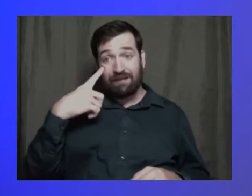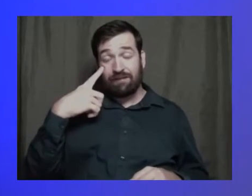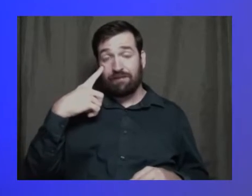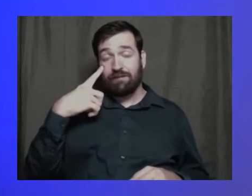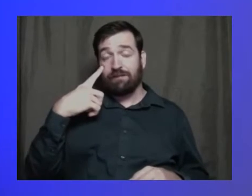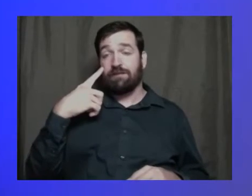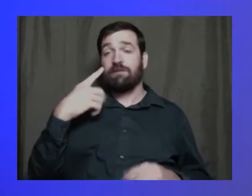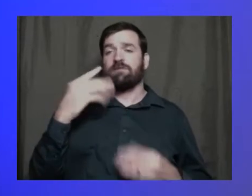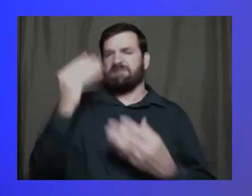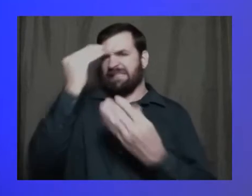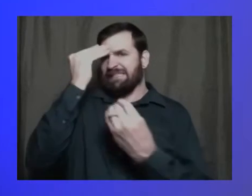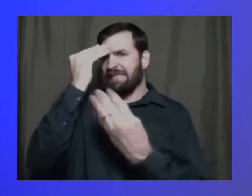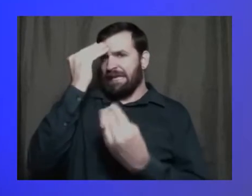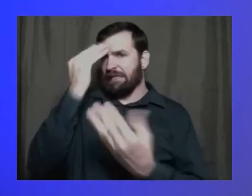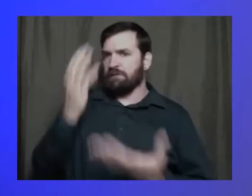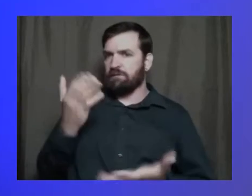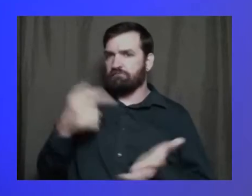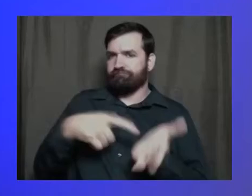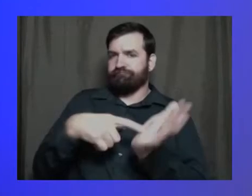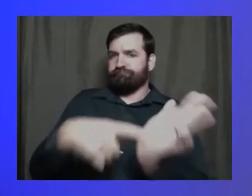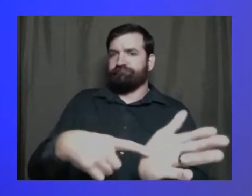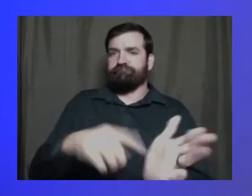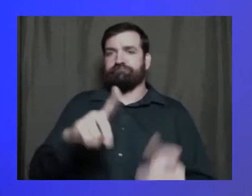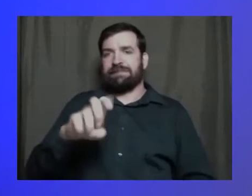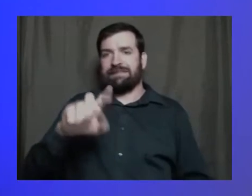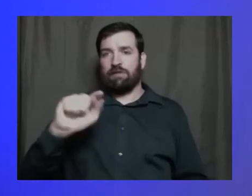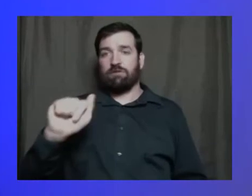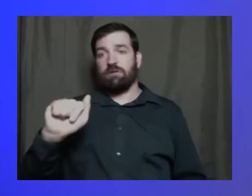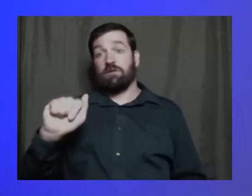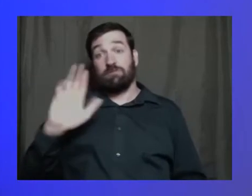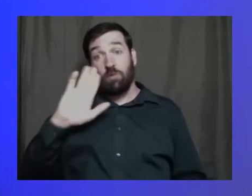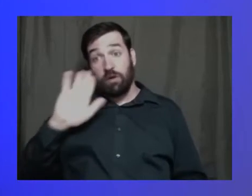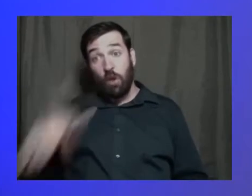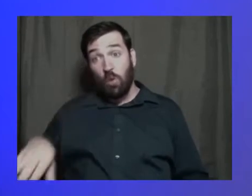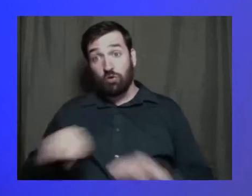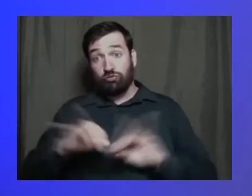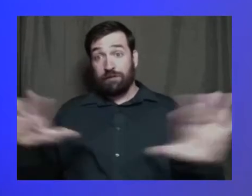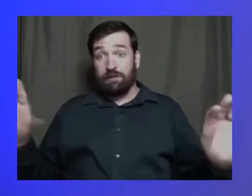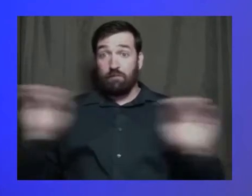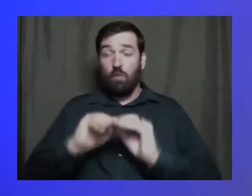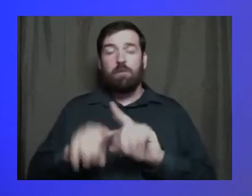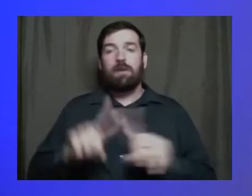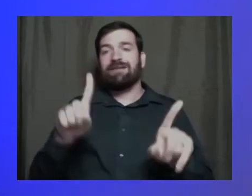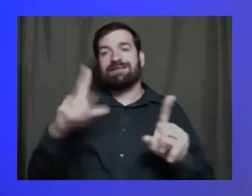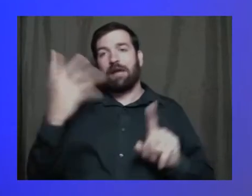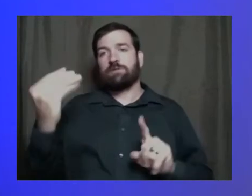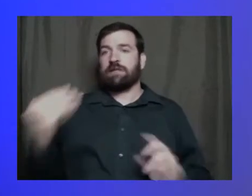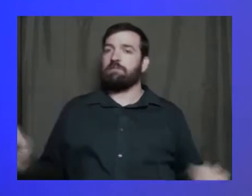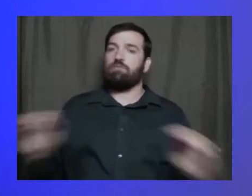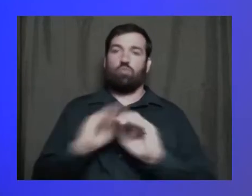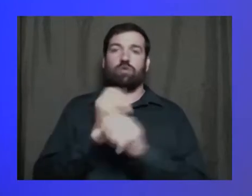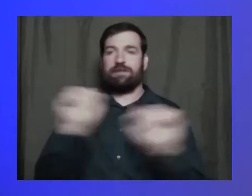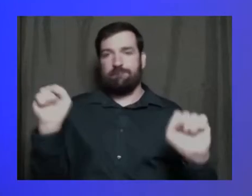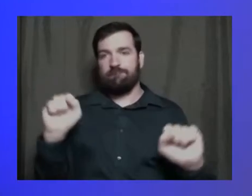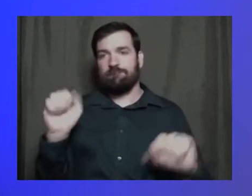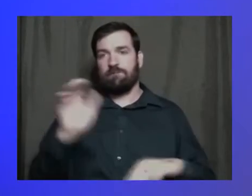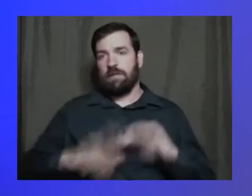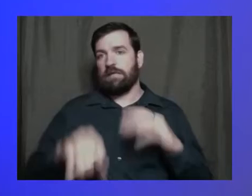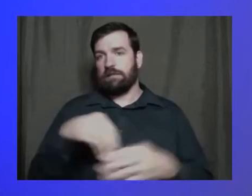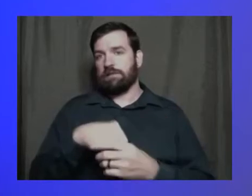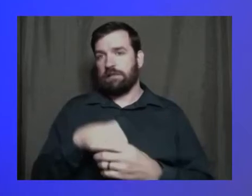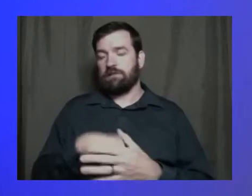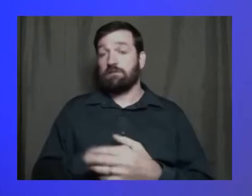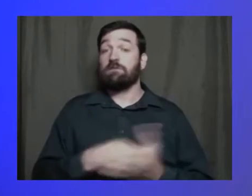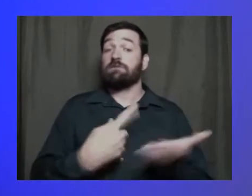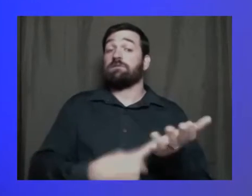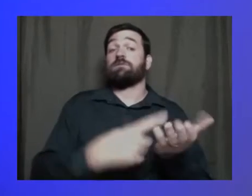suggest that even with Delta, which we know is more transmissible, outside is absolutely safer than inside. And when we talk about lunch,